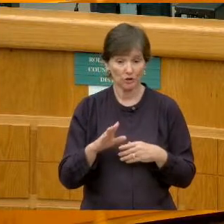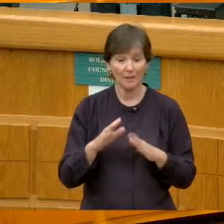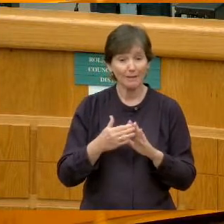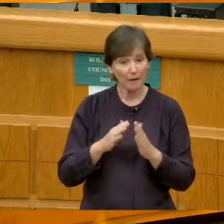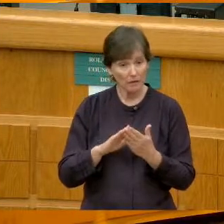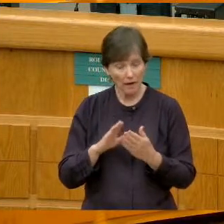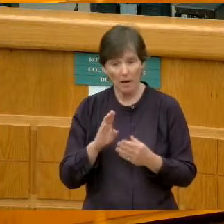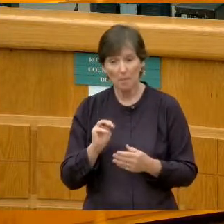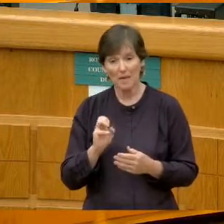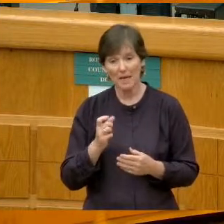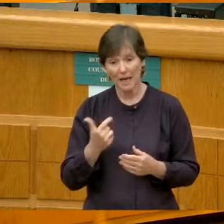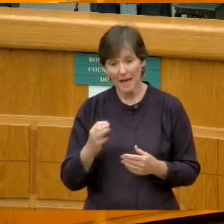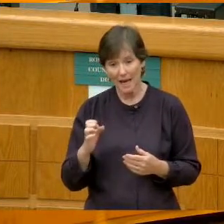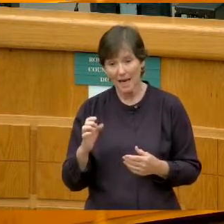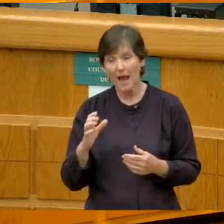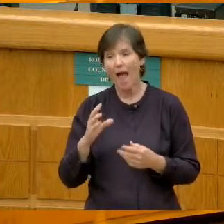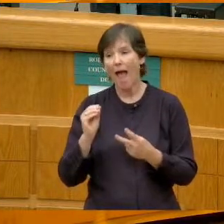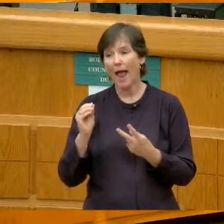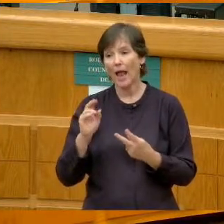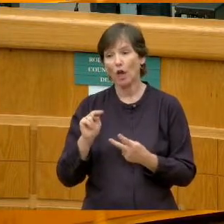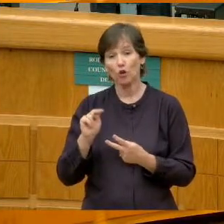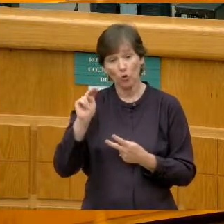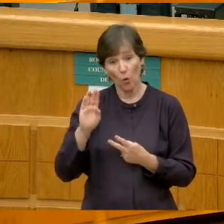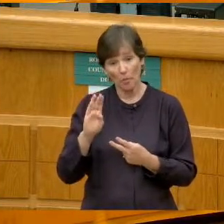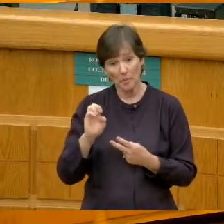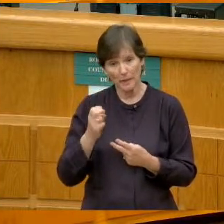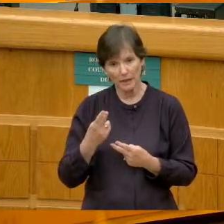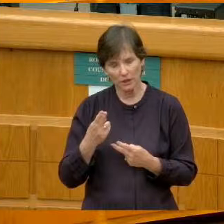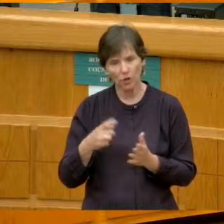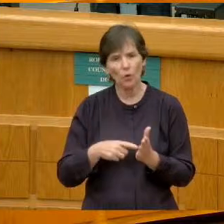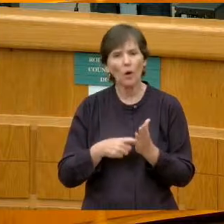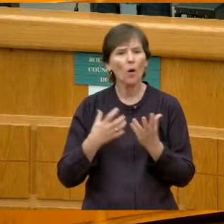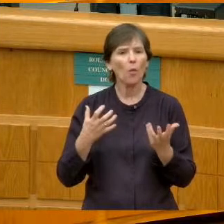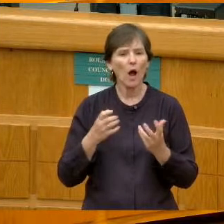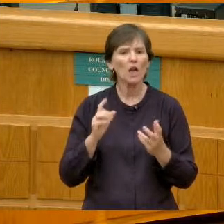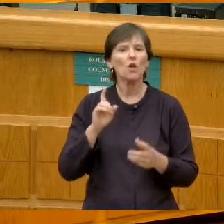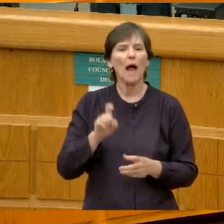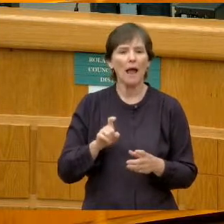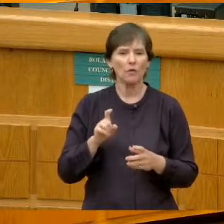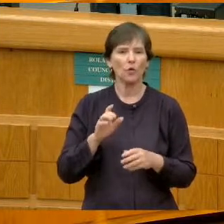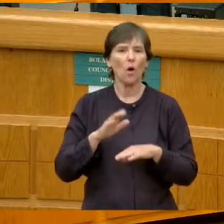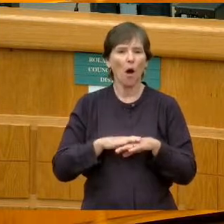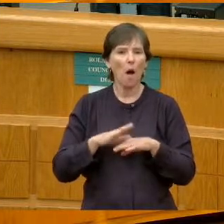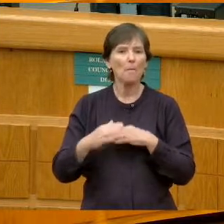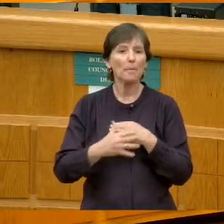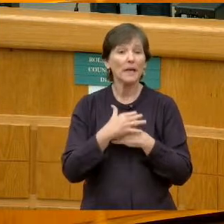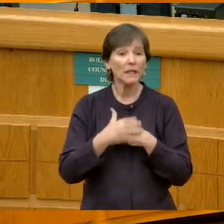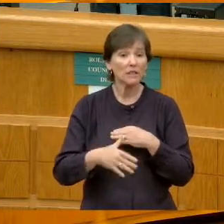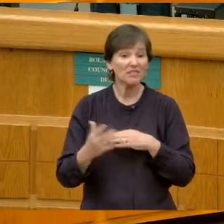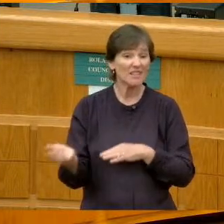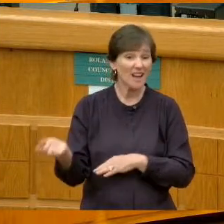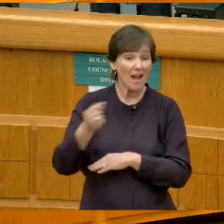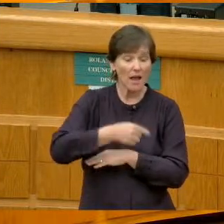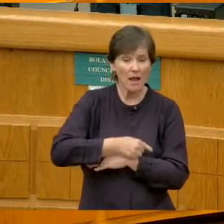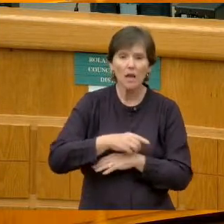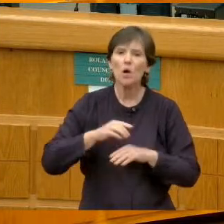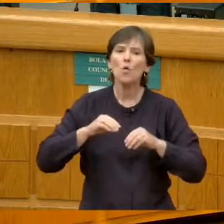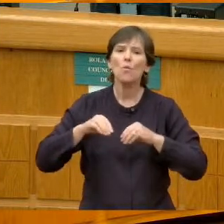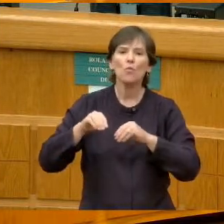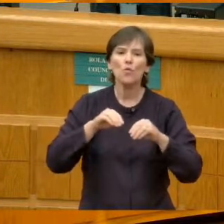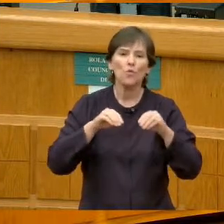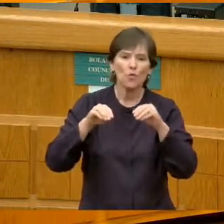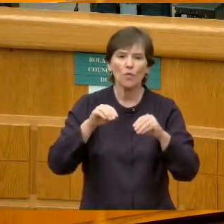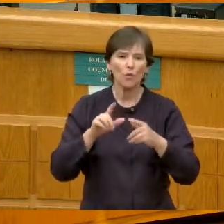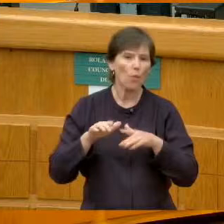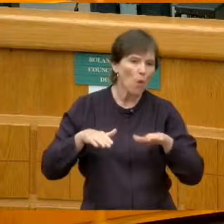can't go under a tent. On the Bay beaches. You can on the Gulf, though. There's one other one we have to